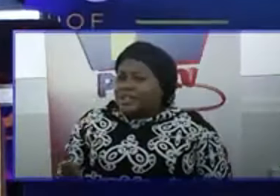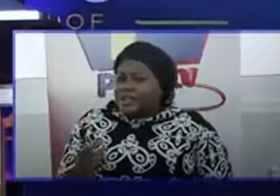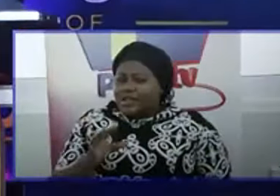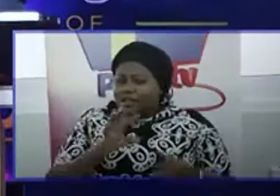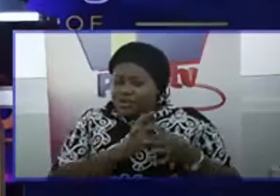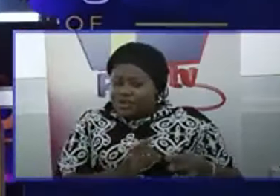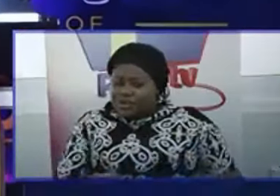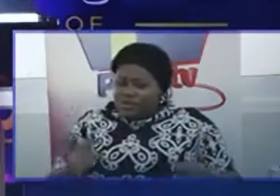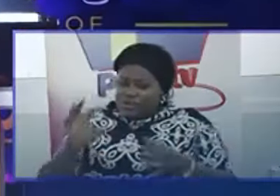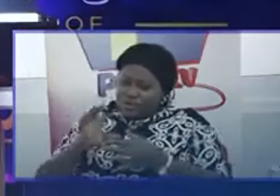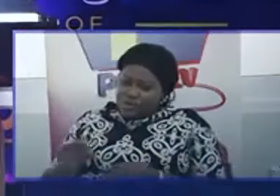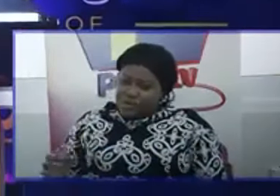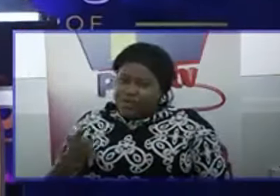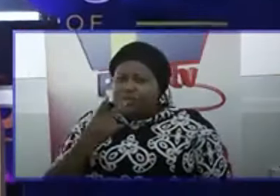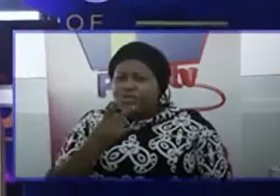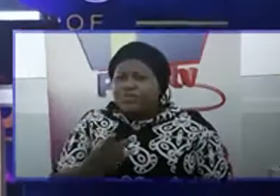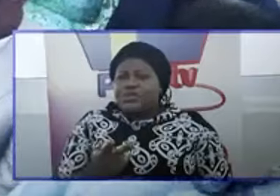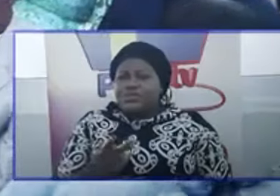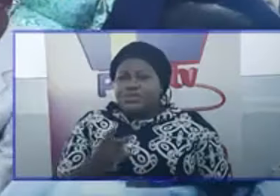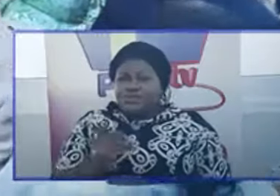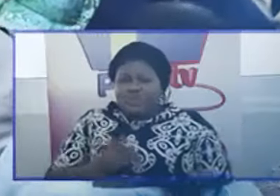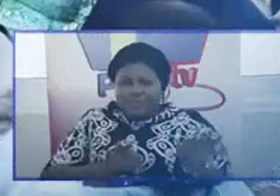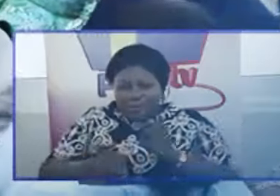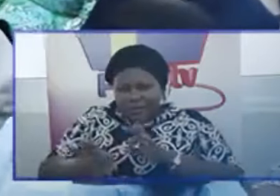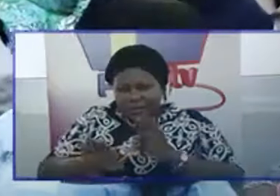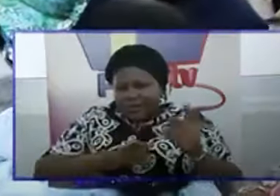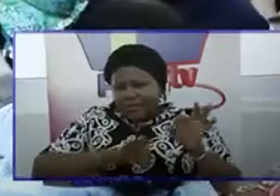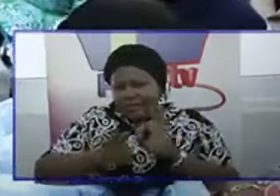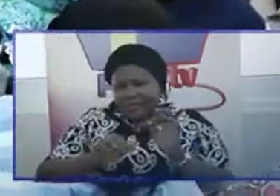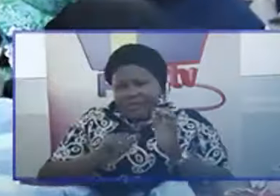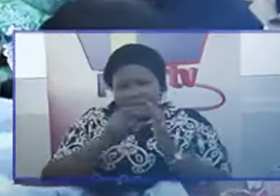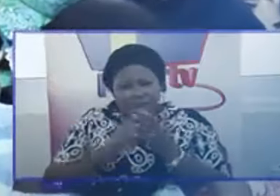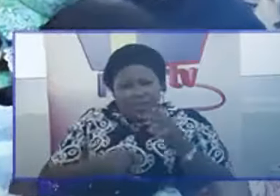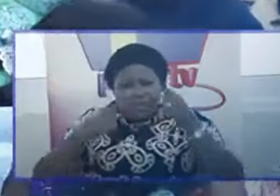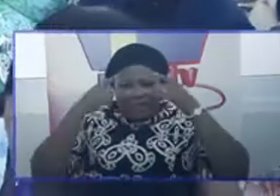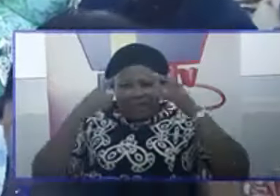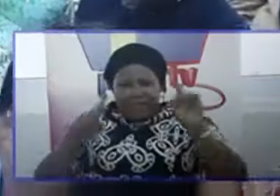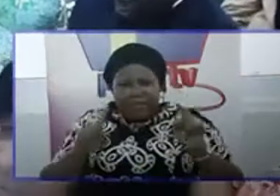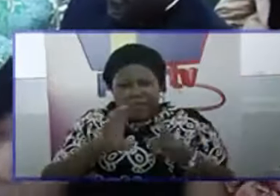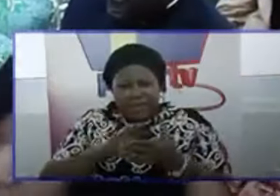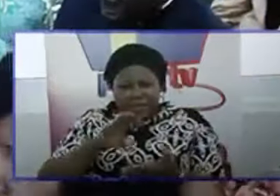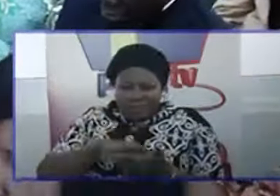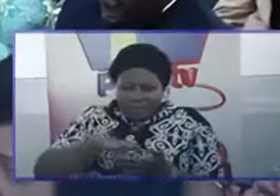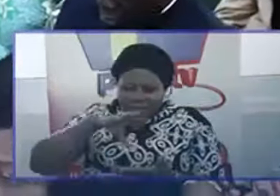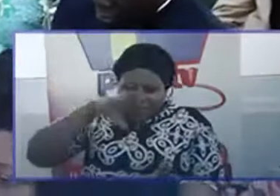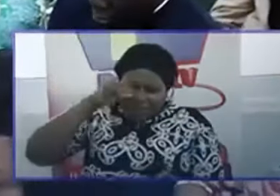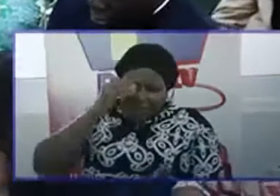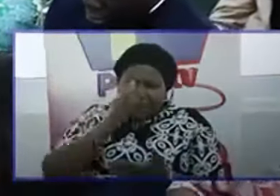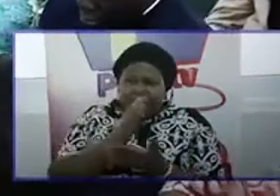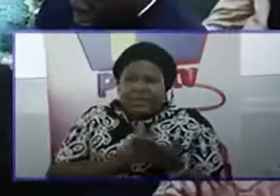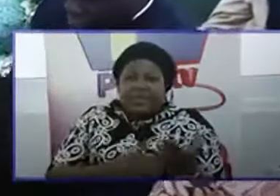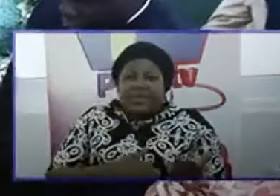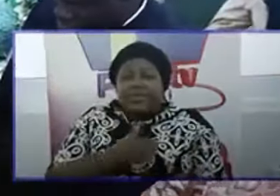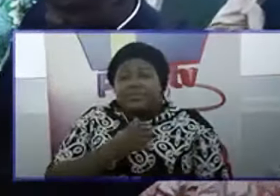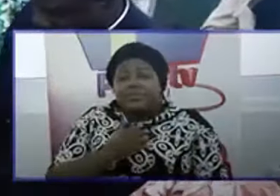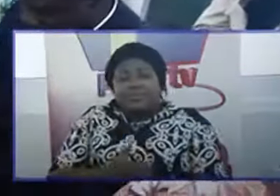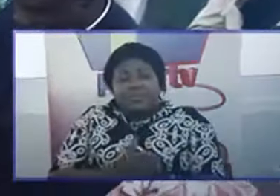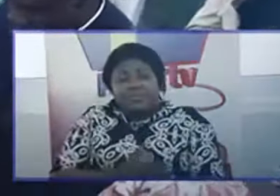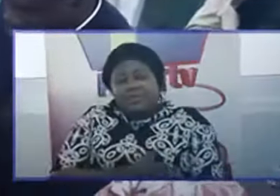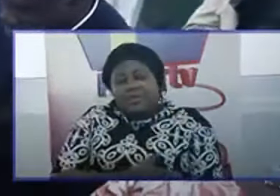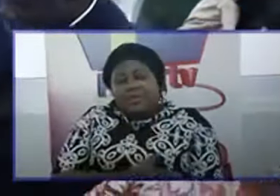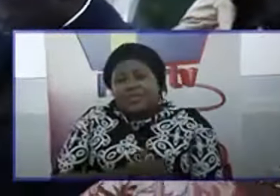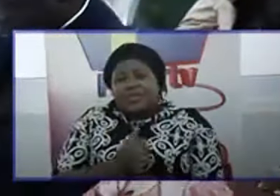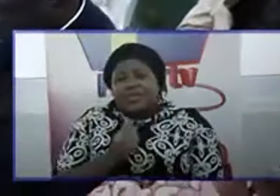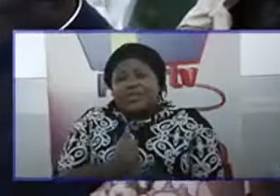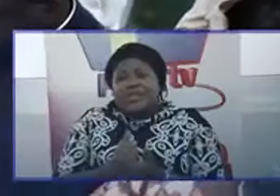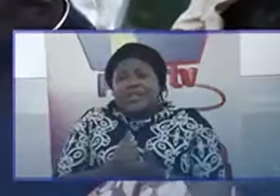the parable of the virgin and that of the talent, draw some lessons and look at what we should do with